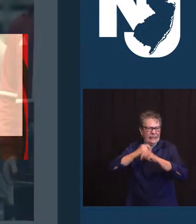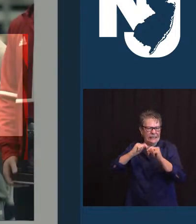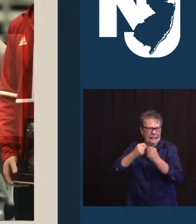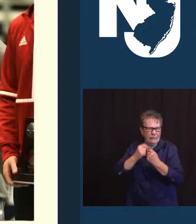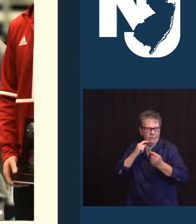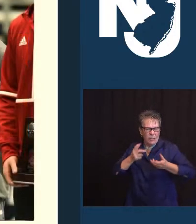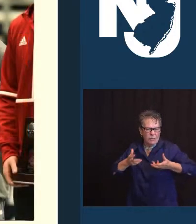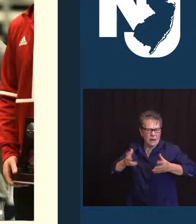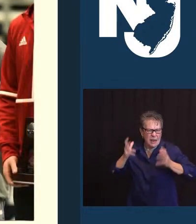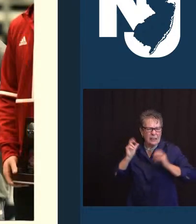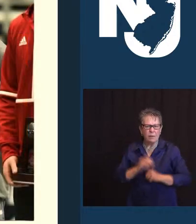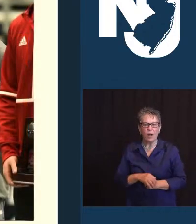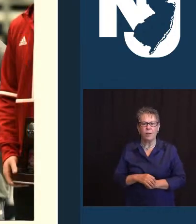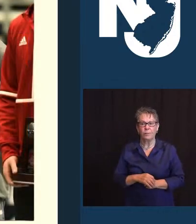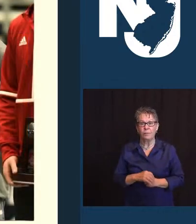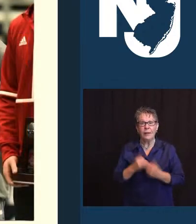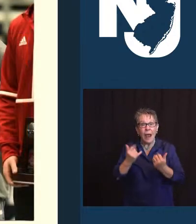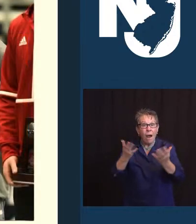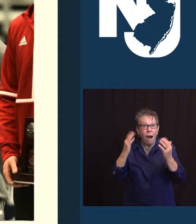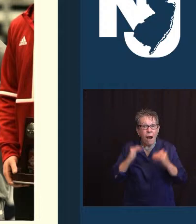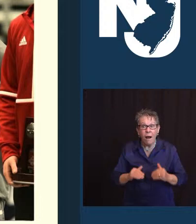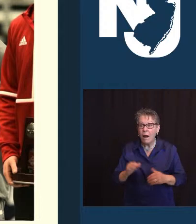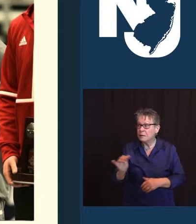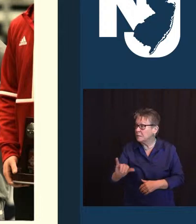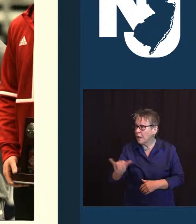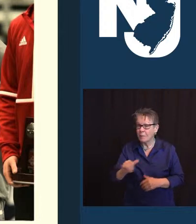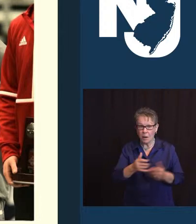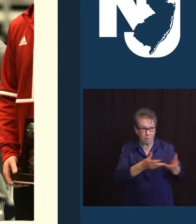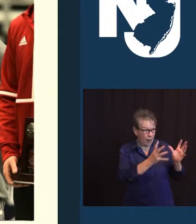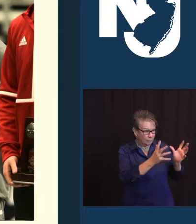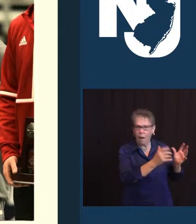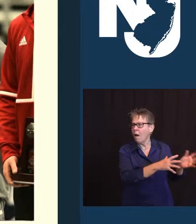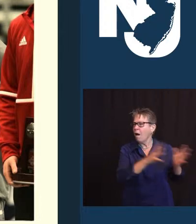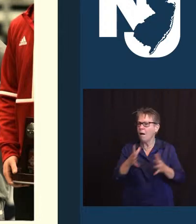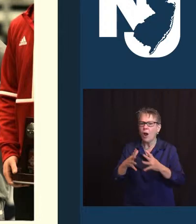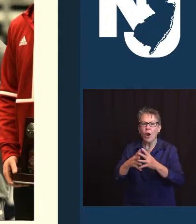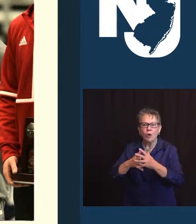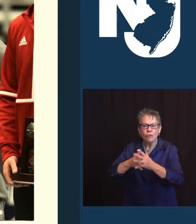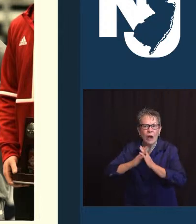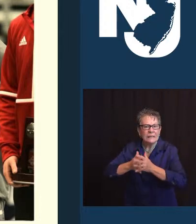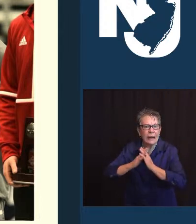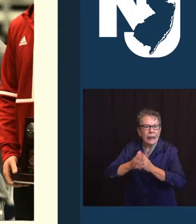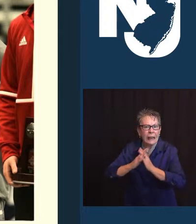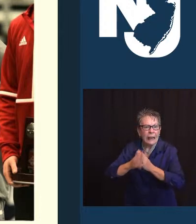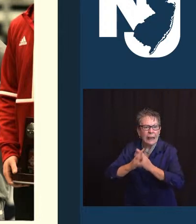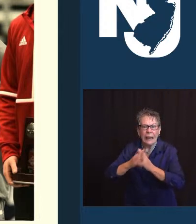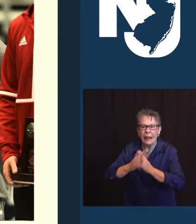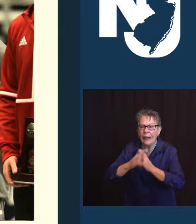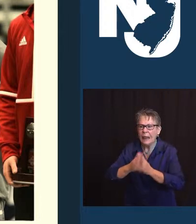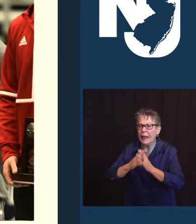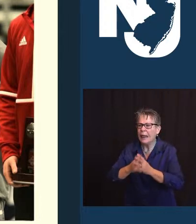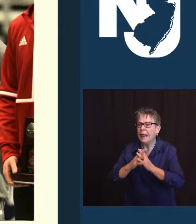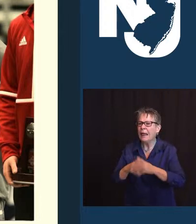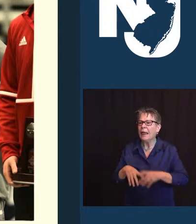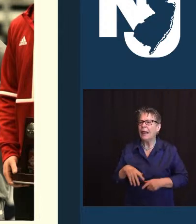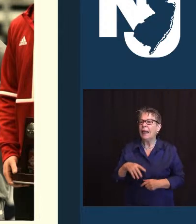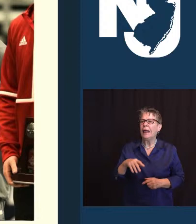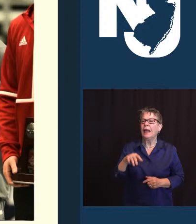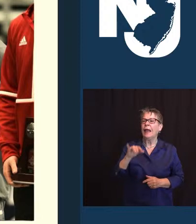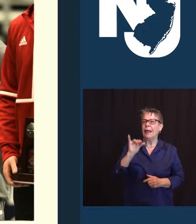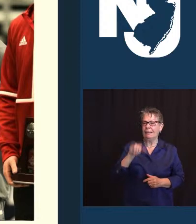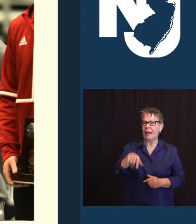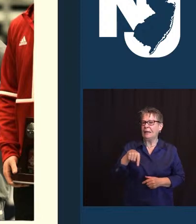also excelled on the mat as well. At the NCAA Wrestling Championships in St. Louis, the Scarlet Knights landed